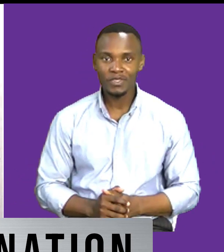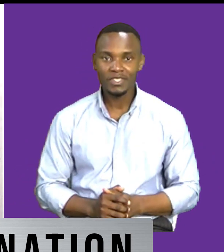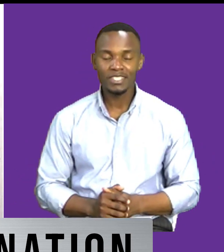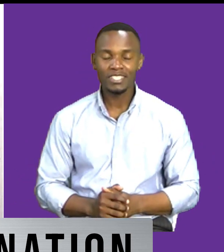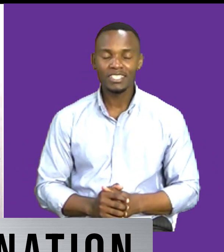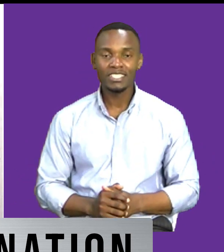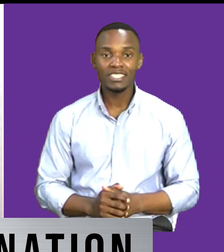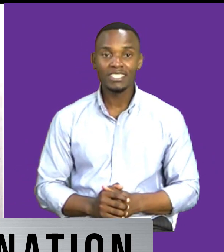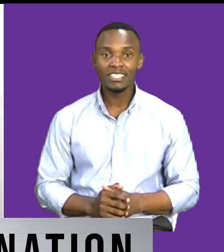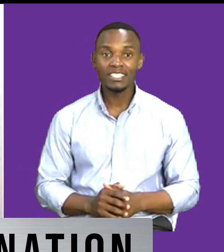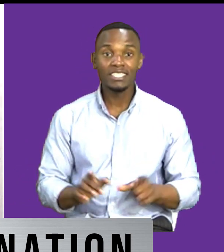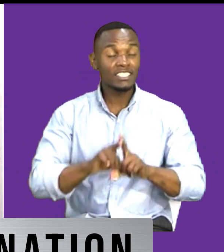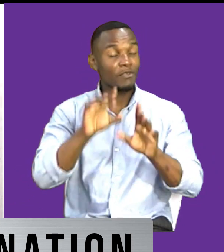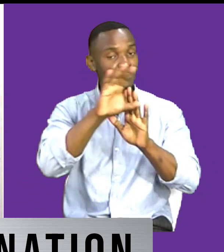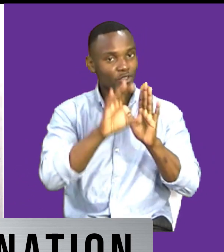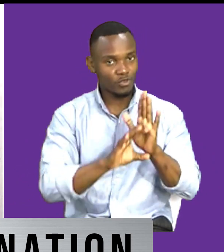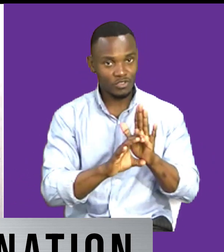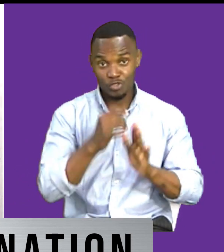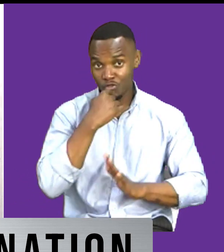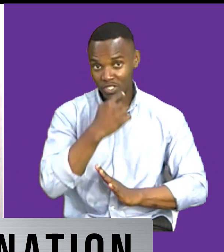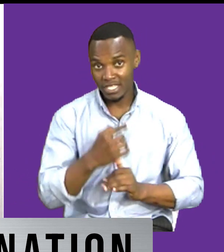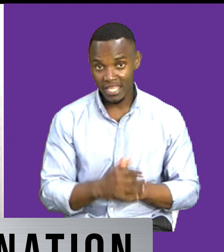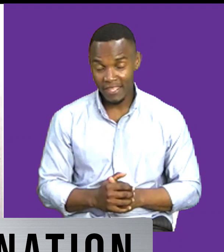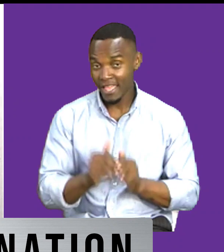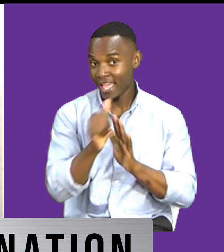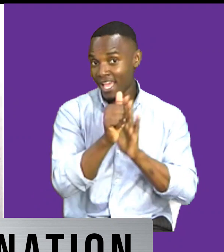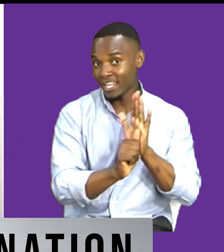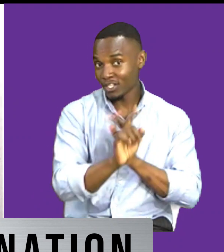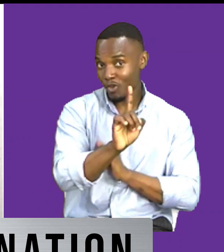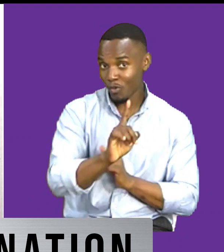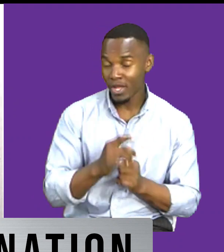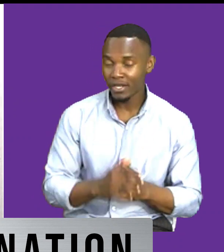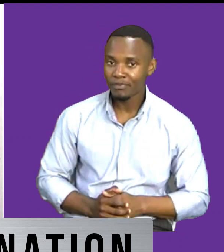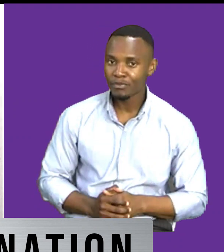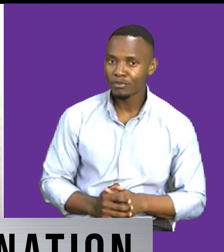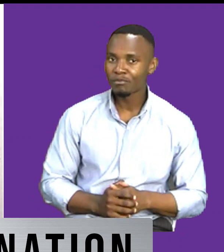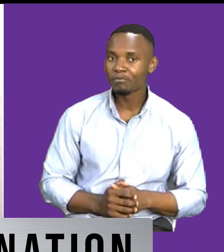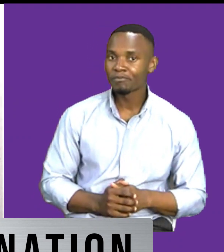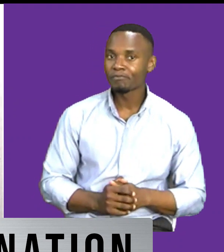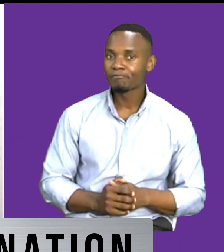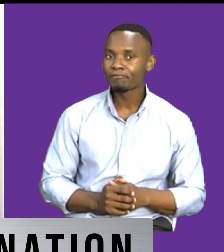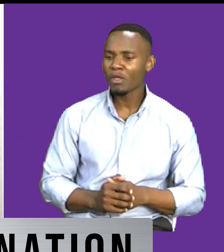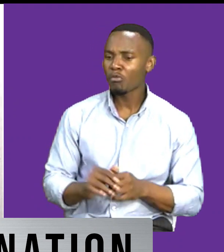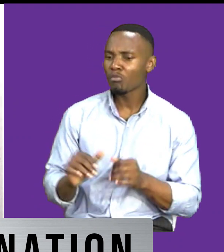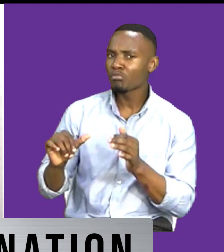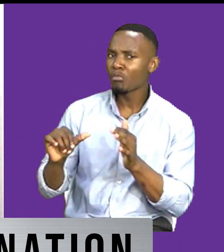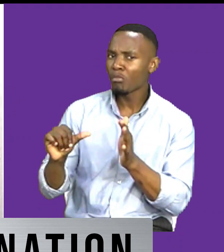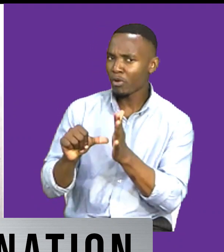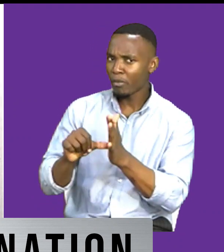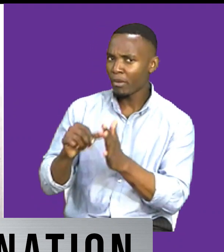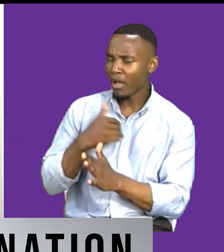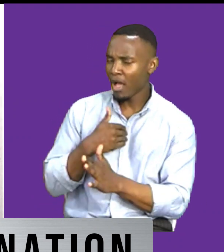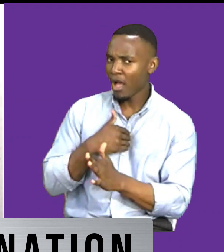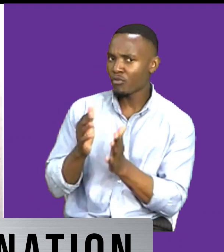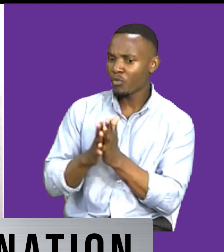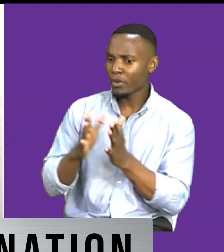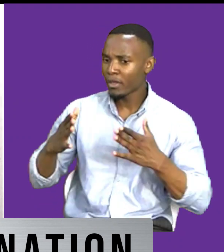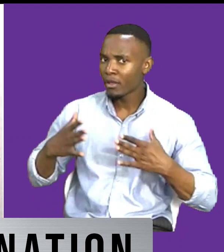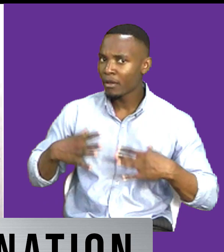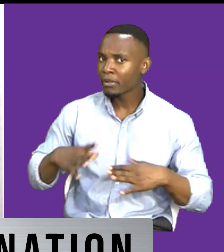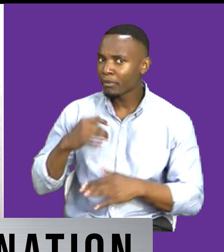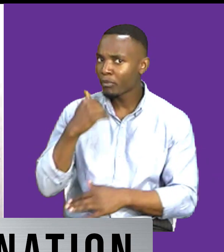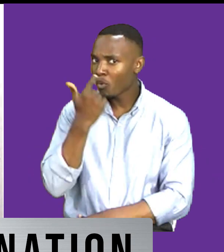Jonah. According to the Constitution. Let me tell you something. Article 1. There is something wrong with the middle class. Middle class in Kenya